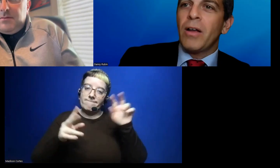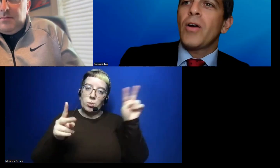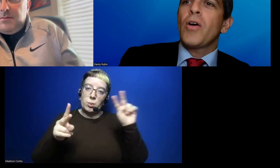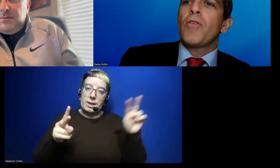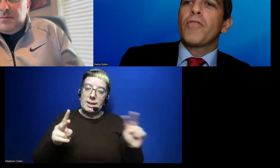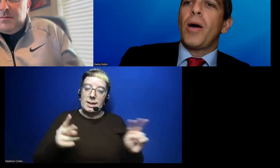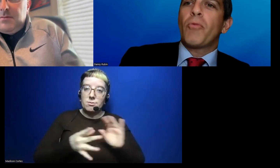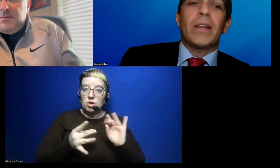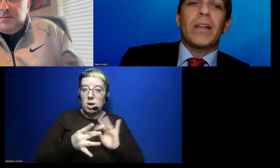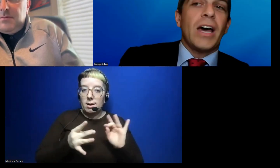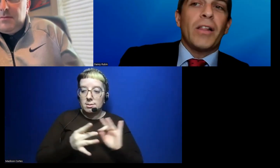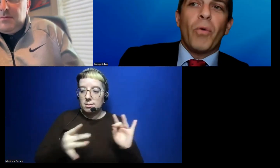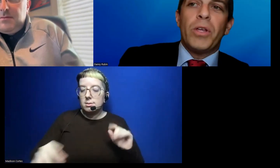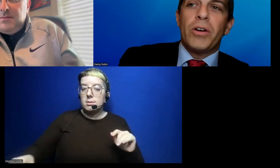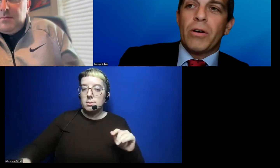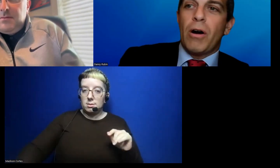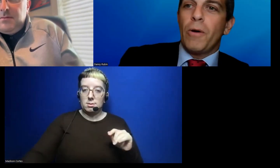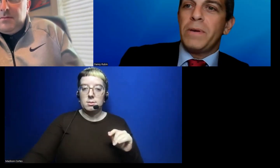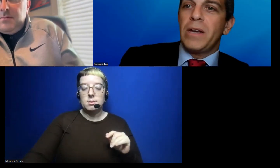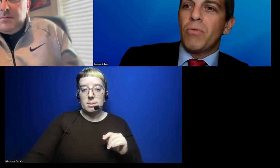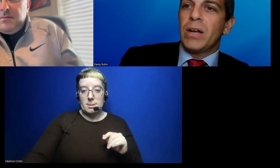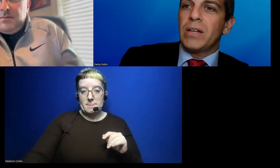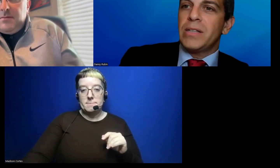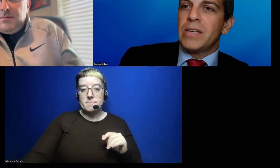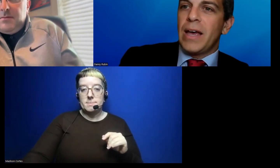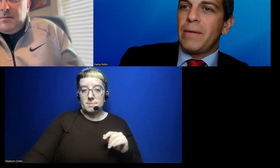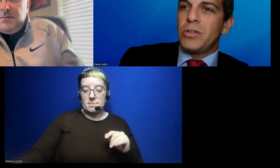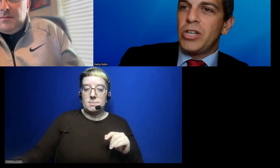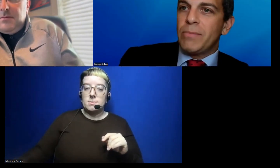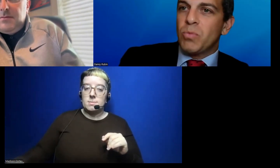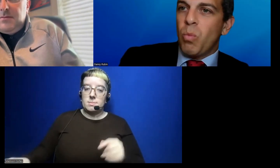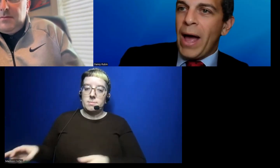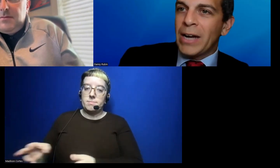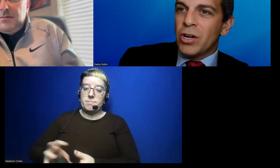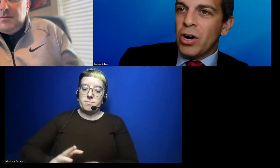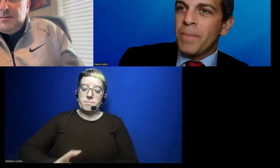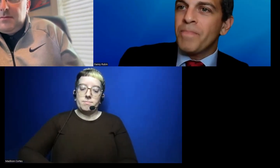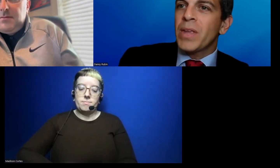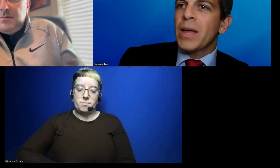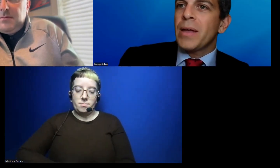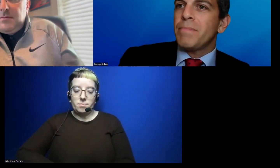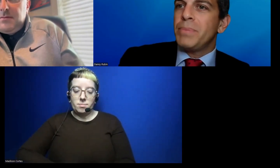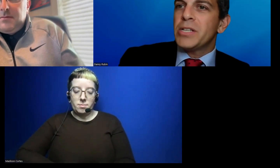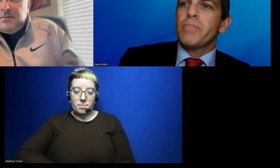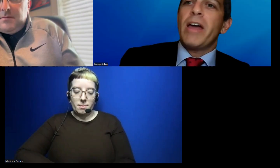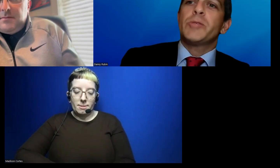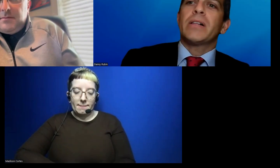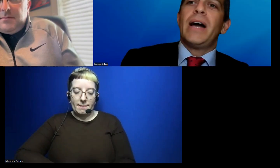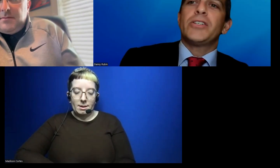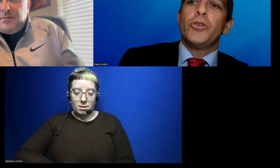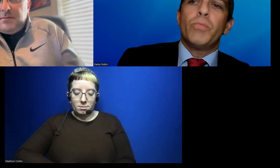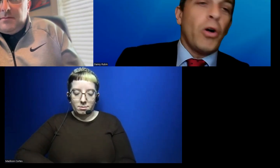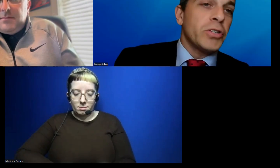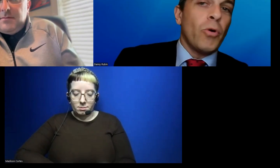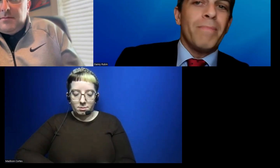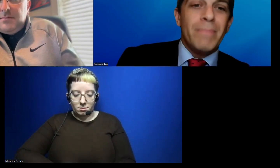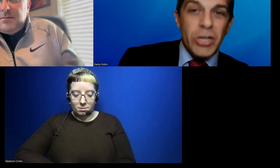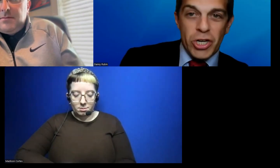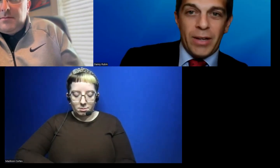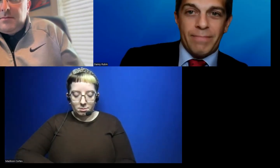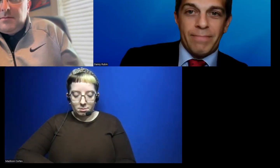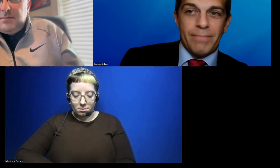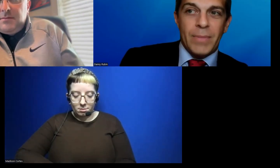being here. From Redlands, California, your ROP in Redlands. And James Wagner, business management class, New